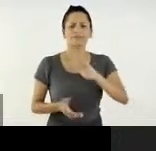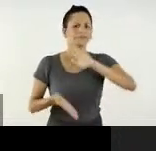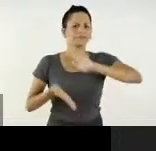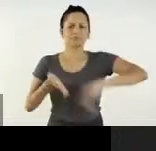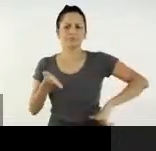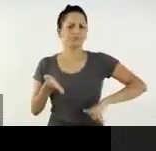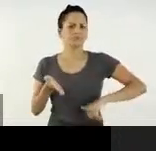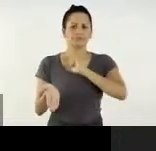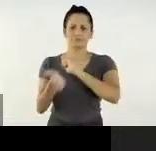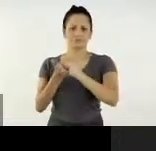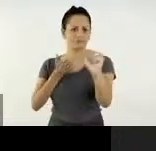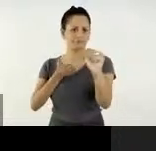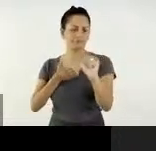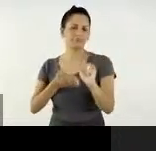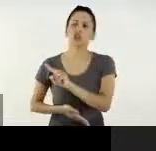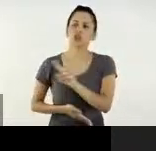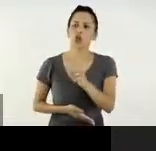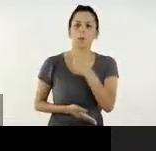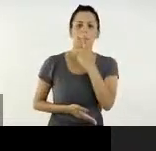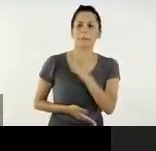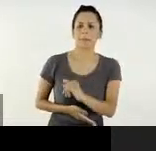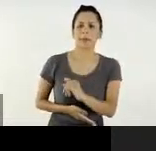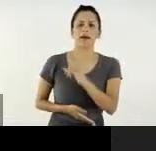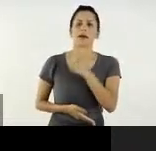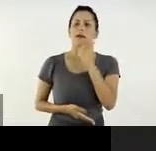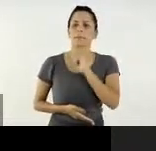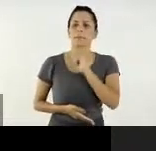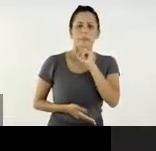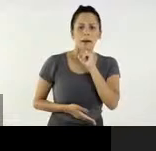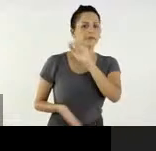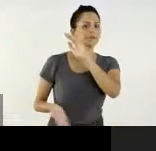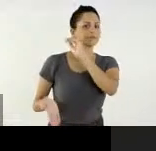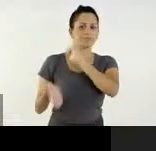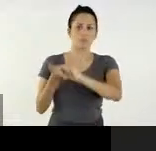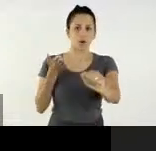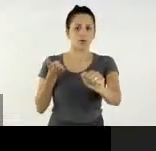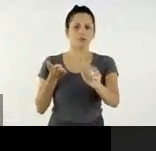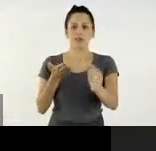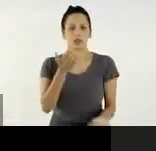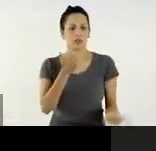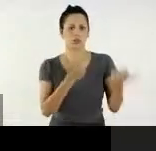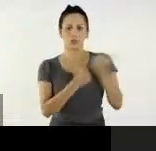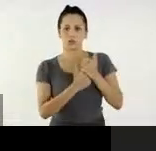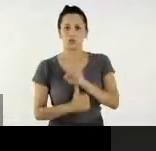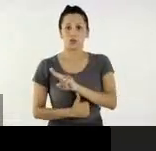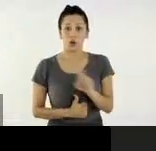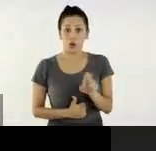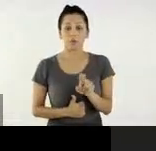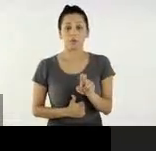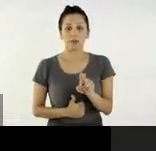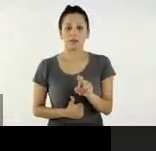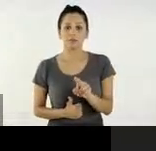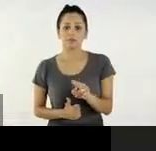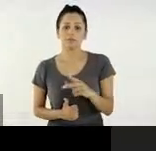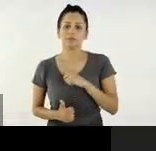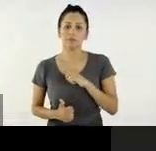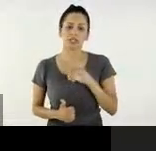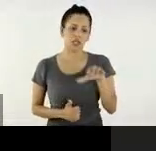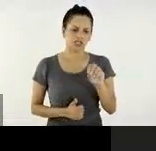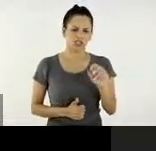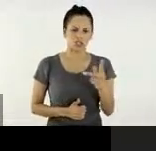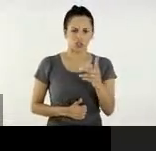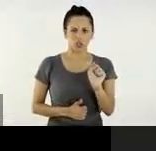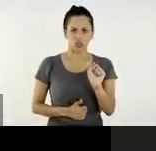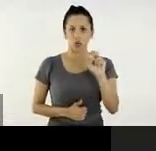lands. Osmer became Newhouse. Johnson became freedom. Smith became hillwoman, and that's